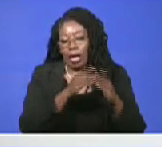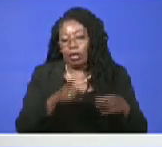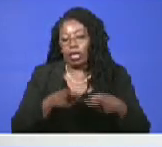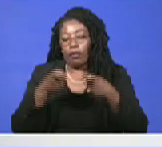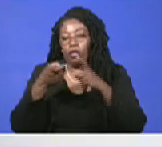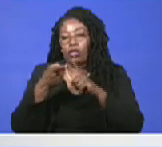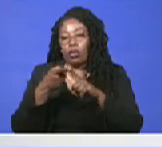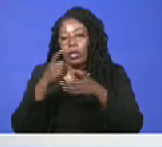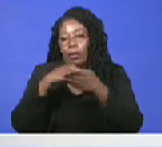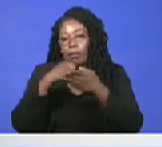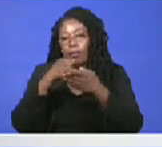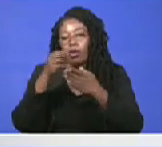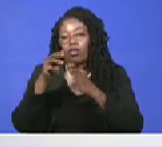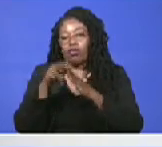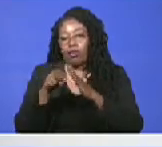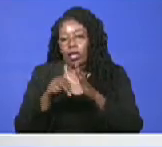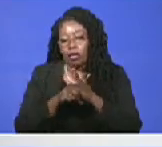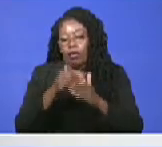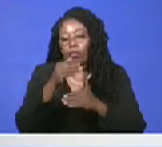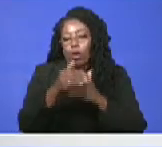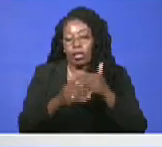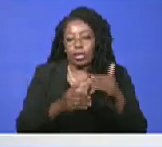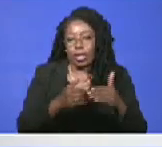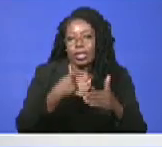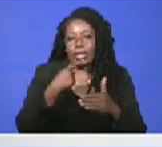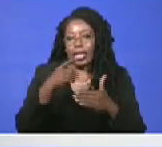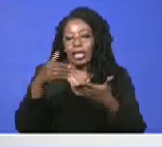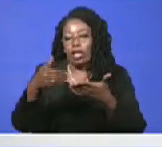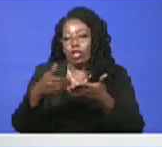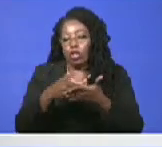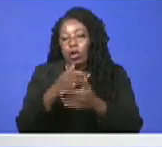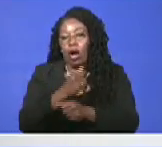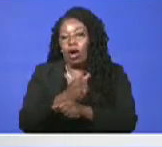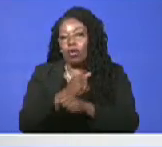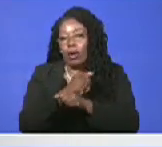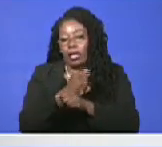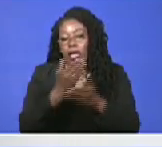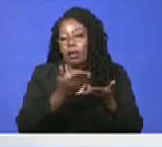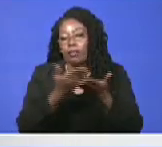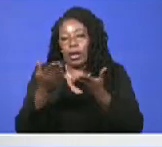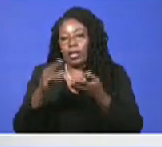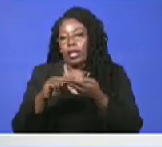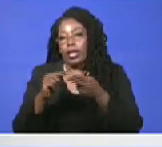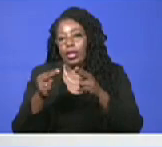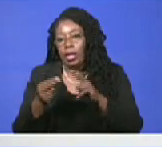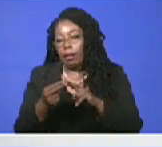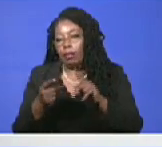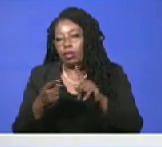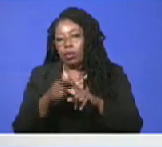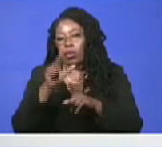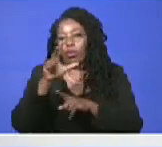further processing. Defense Force officials say this latest apprehension brings to the